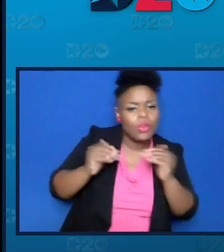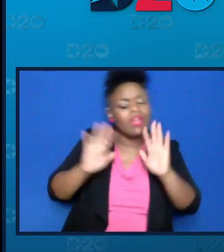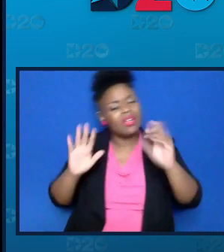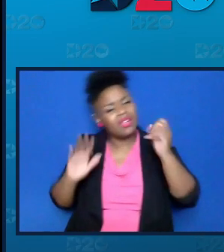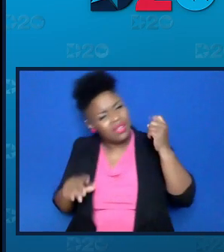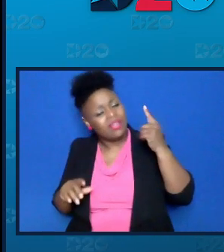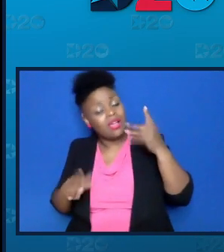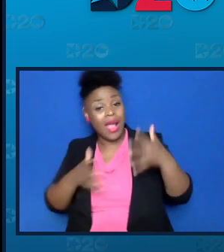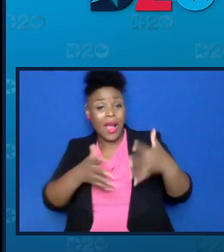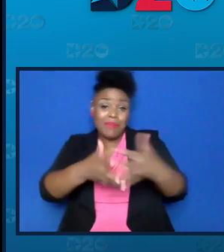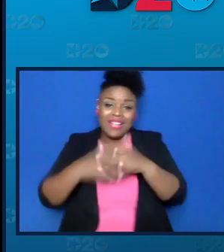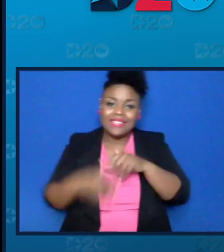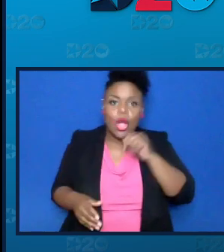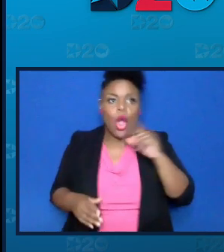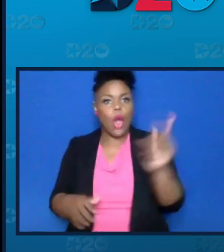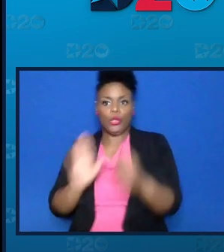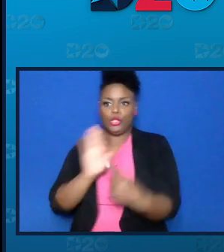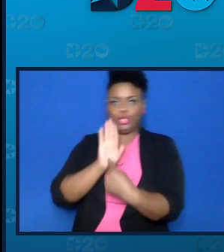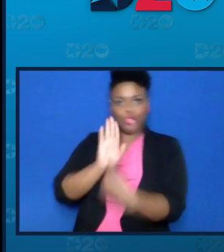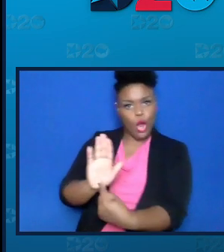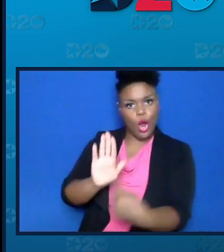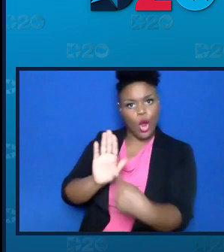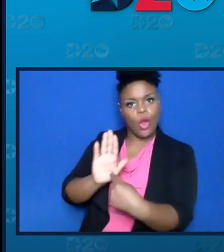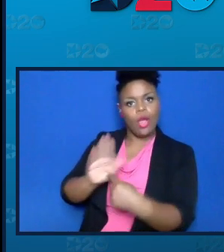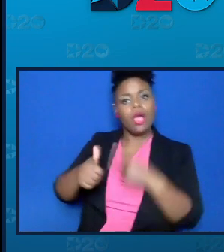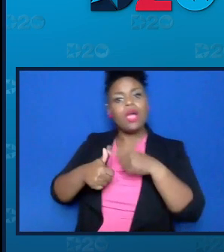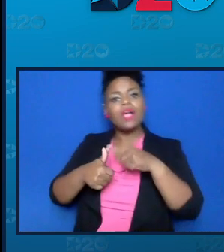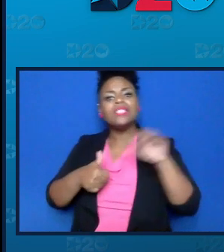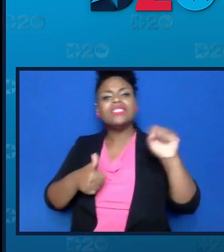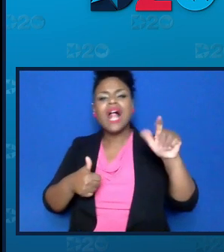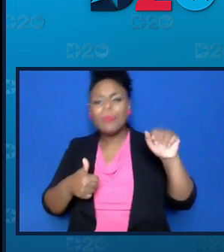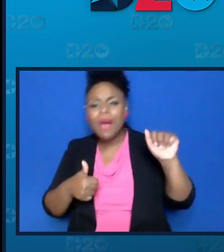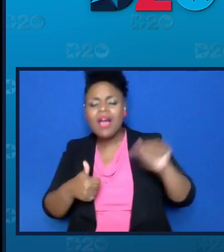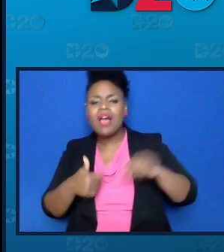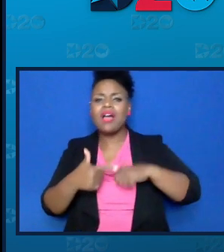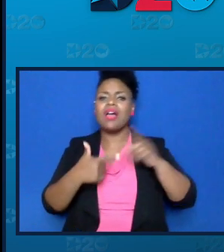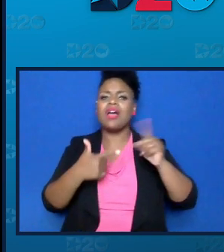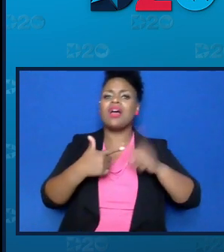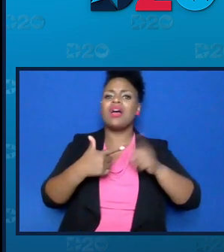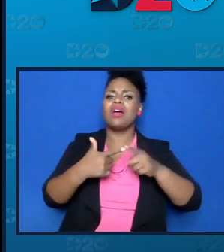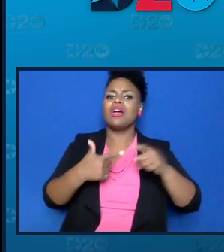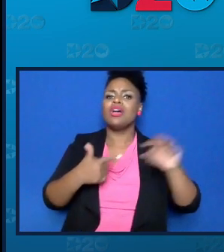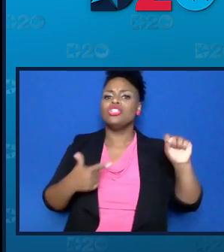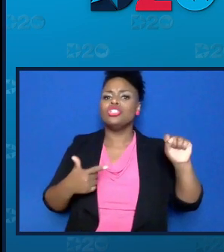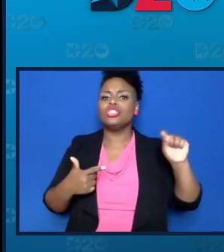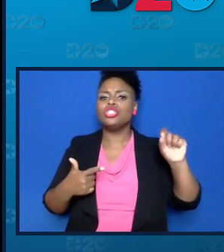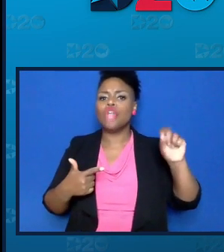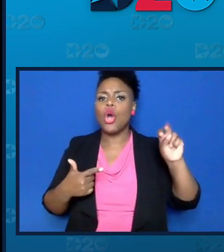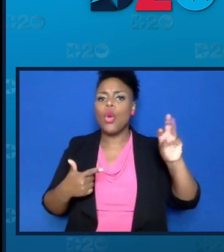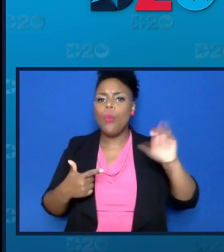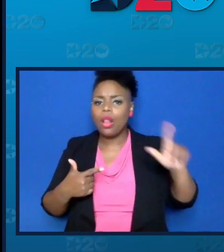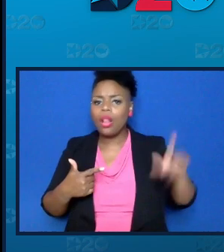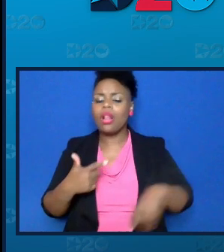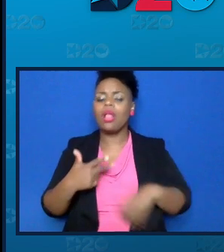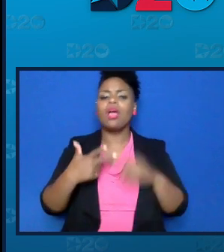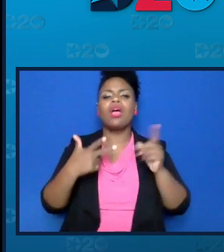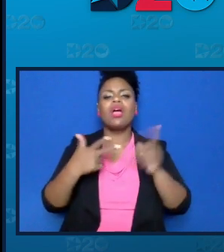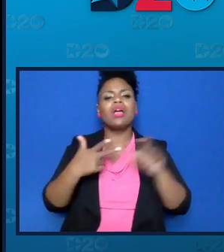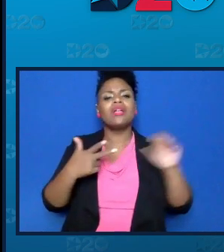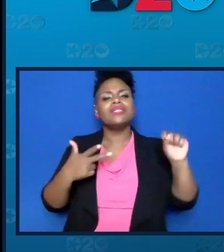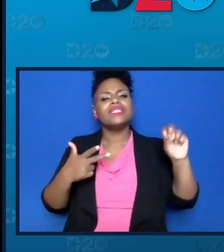Seneca Falls and Selma and Stonewall dwell in the American soul, but so do the impulses that have given us